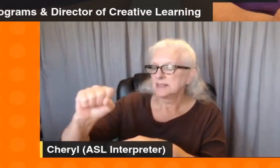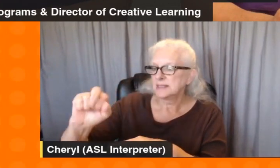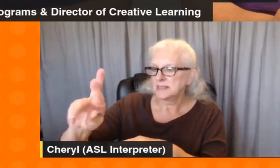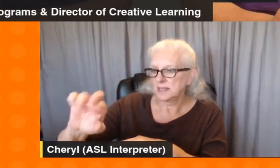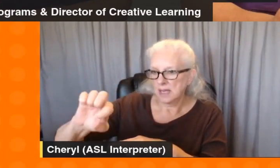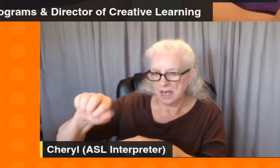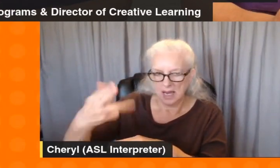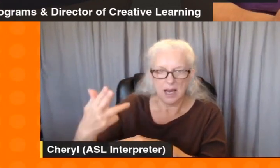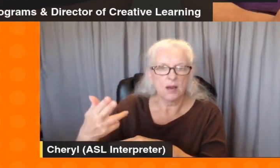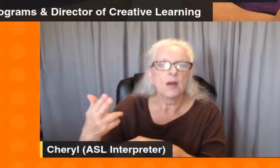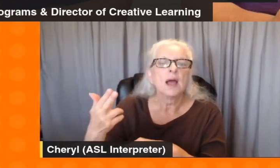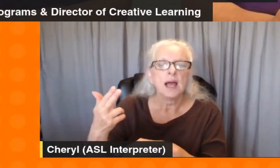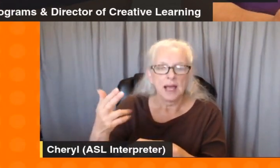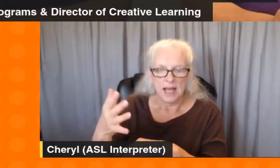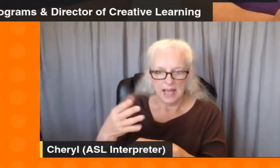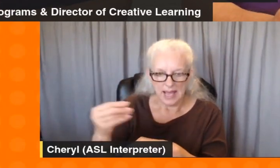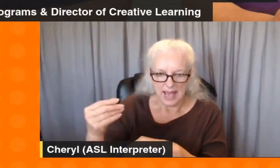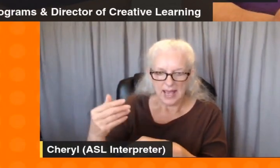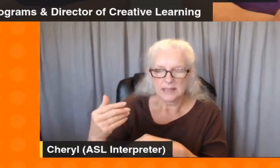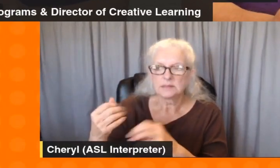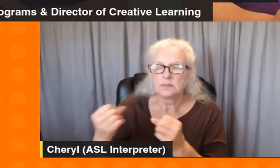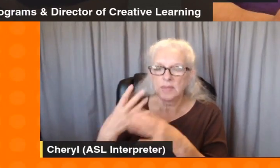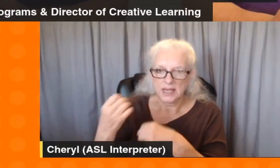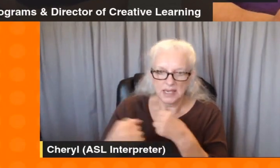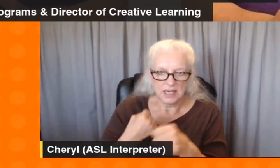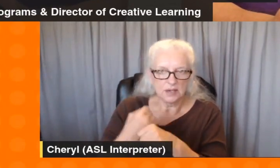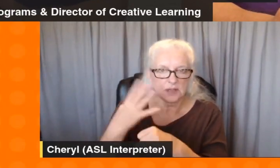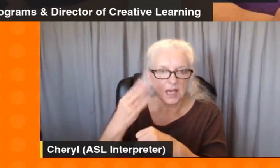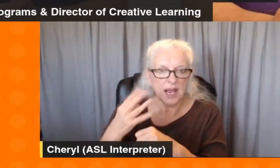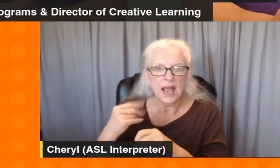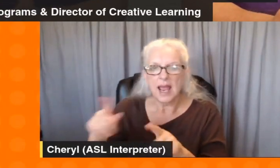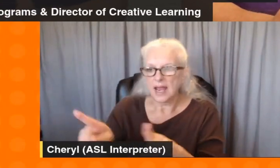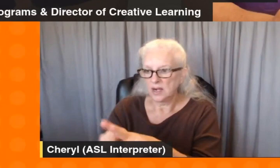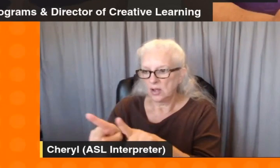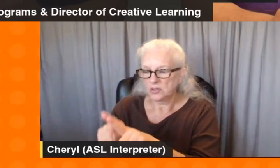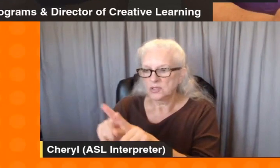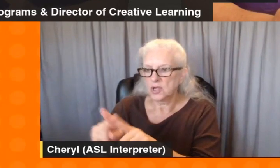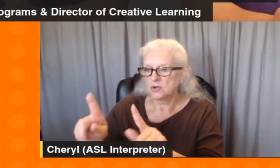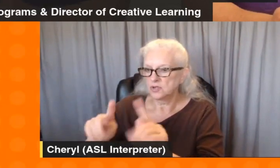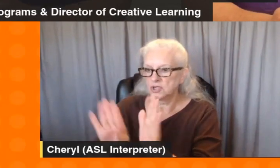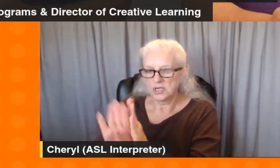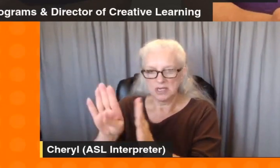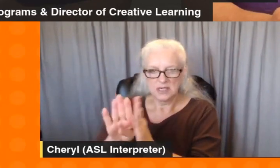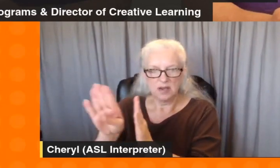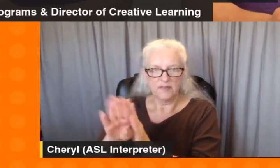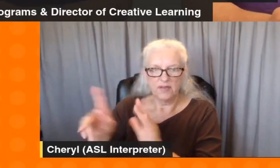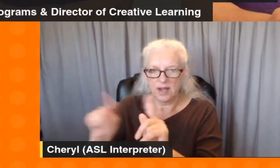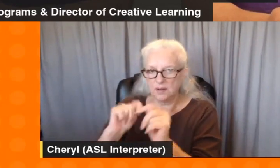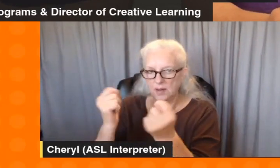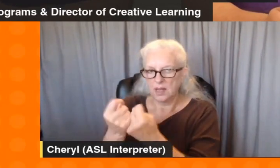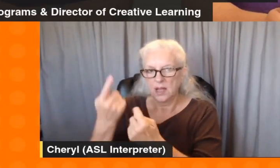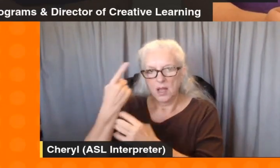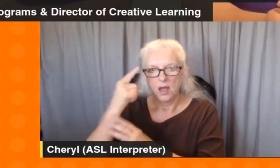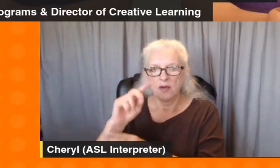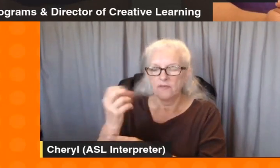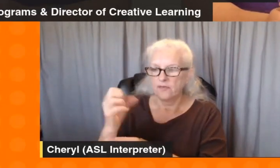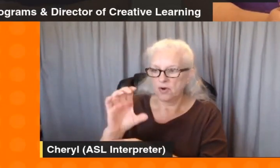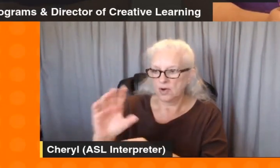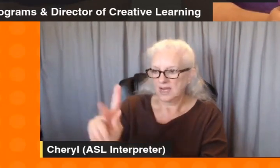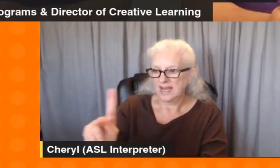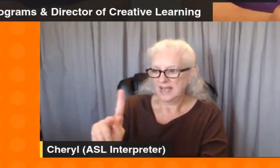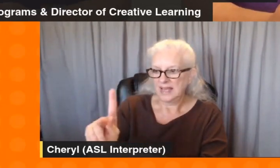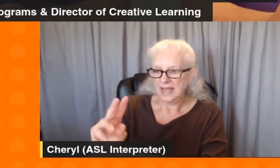Director of New Product Development at ETS, where she and her teams developed prototypes and products for K-12 classrooms,